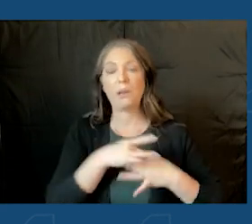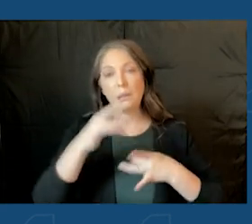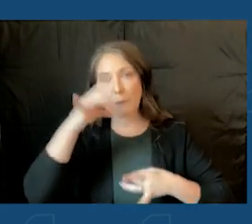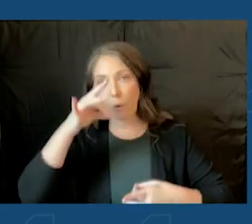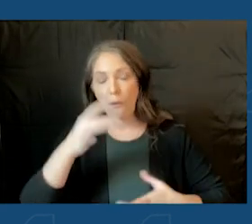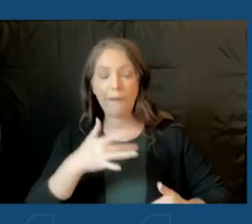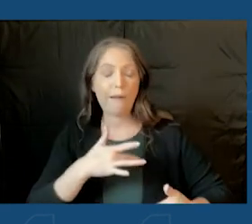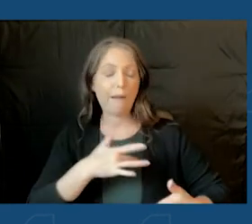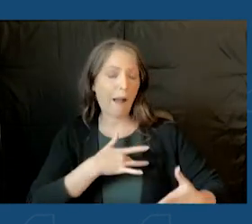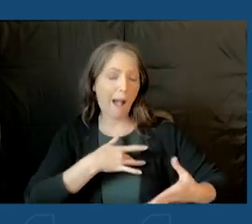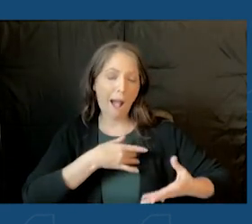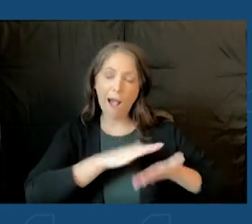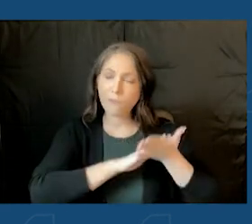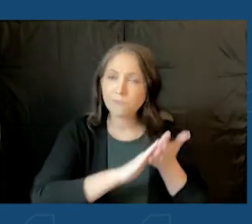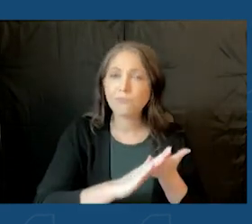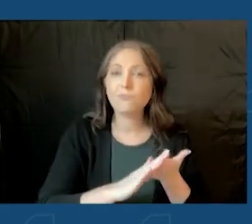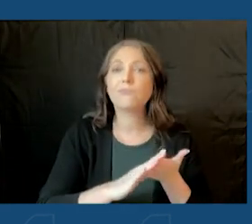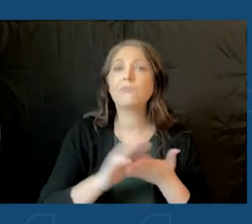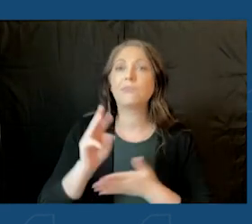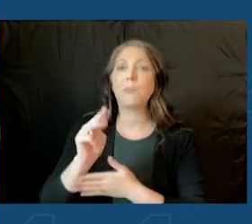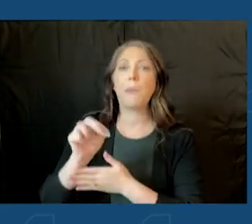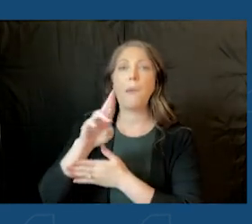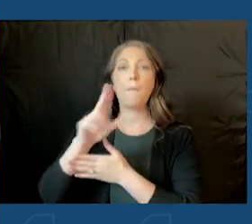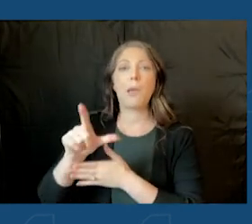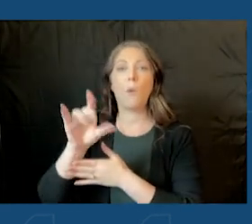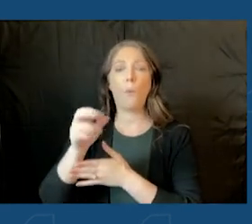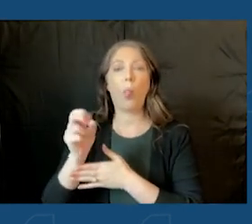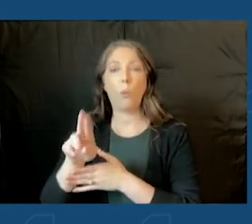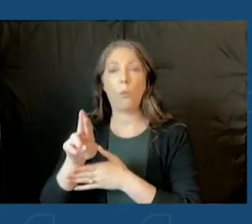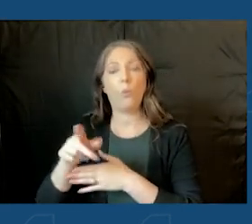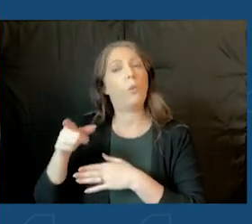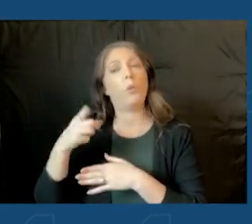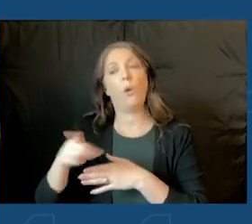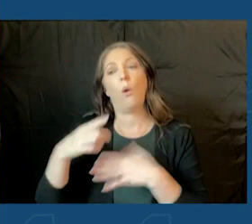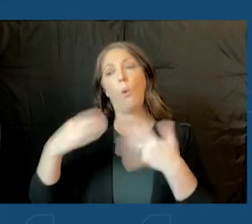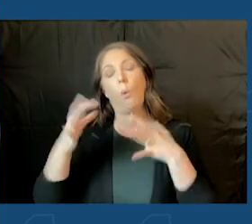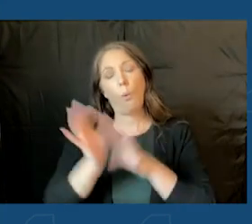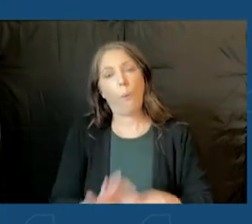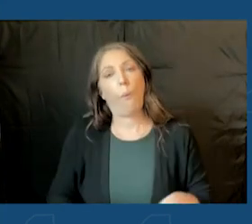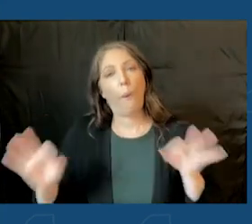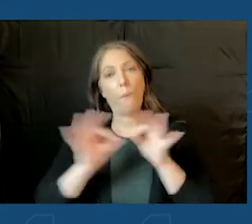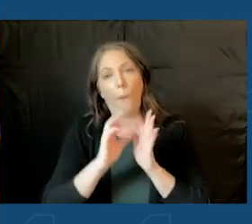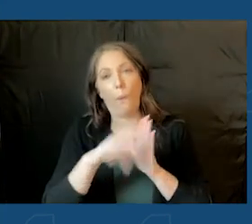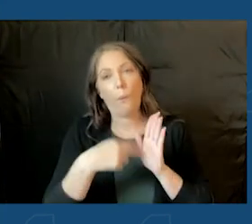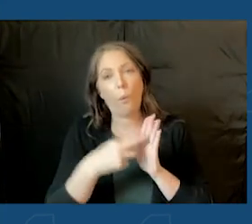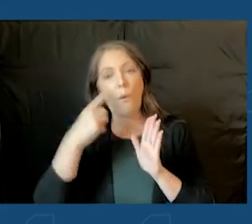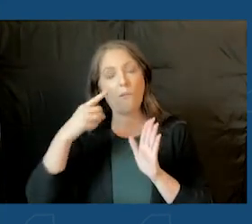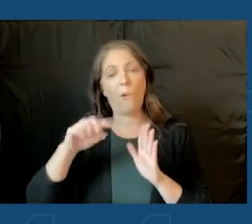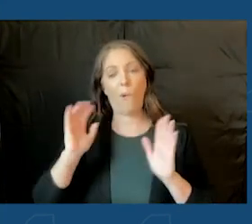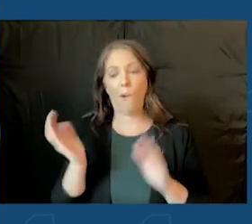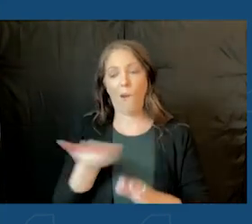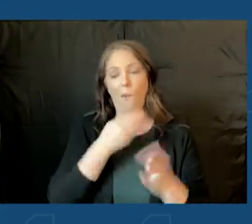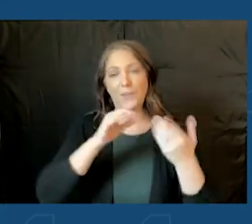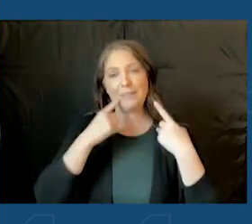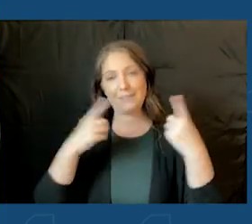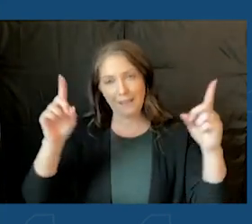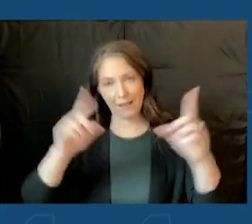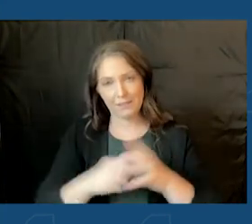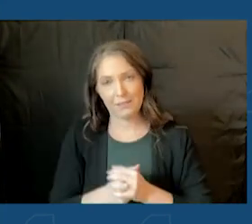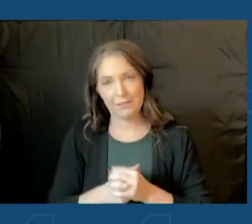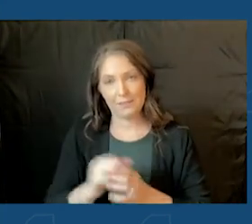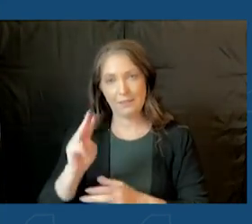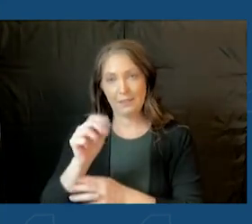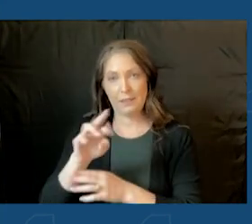kindness, Marylou Whitney played an indelible role in Saratoga's successes. Marylou